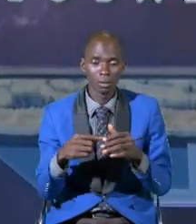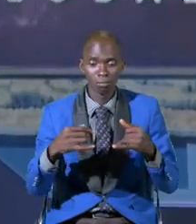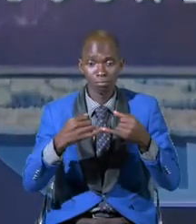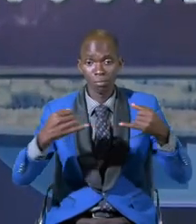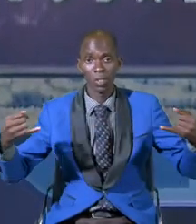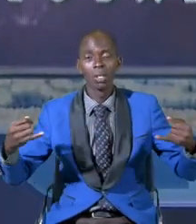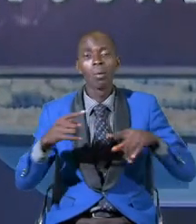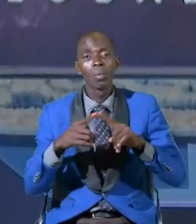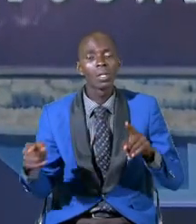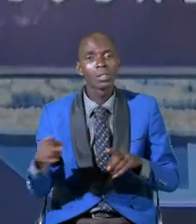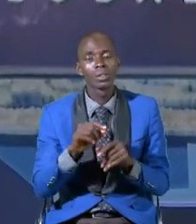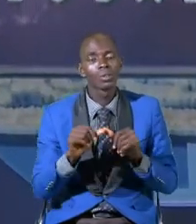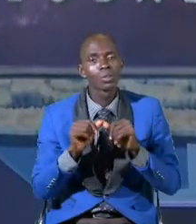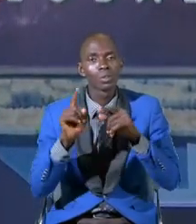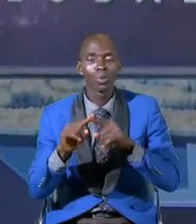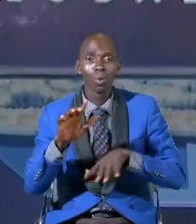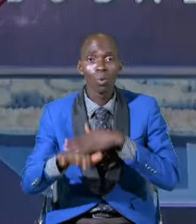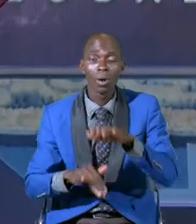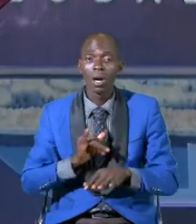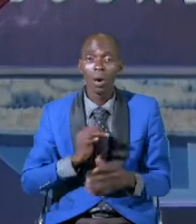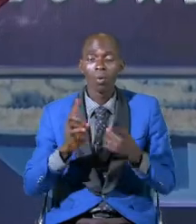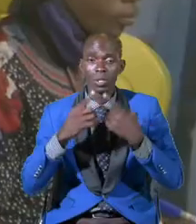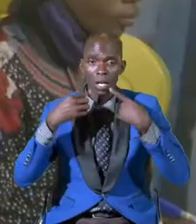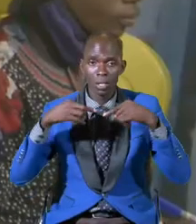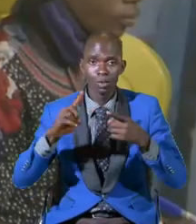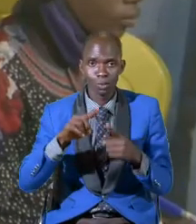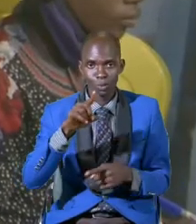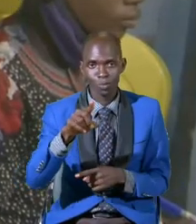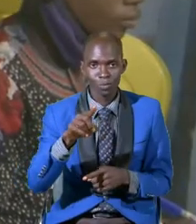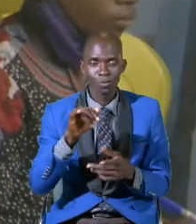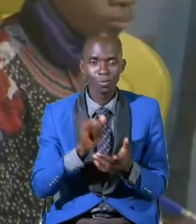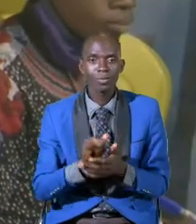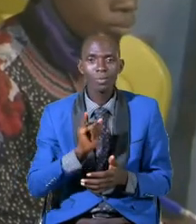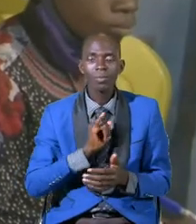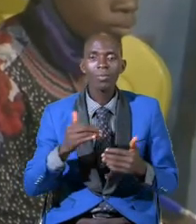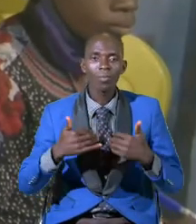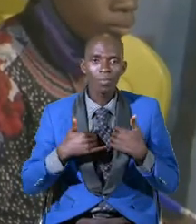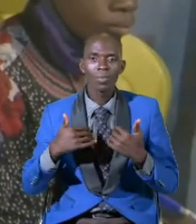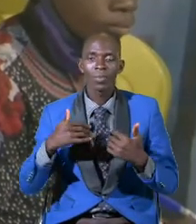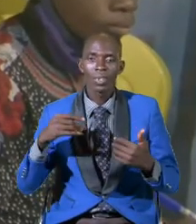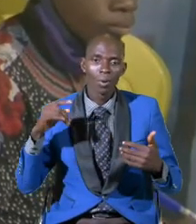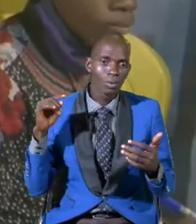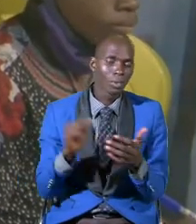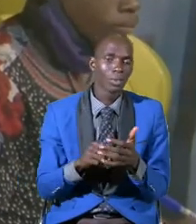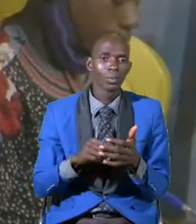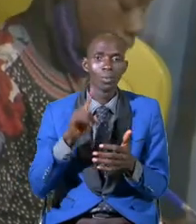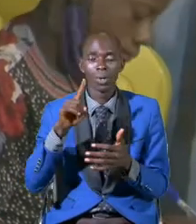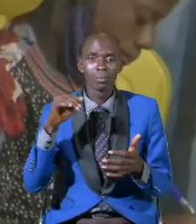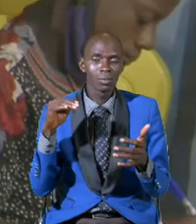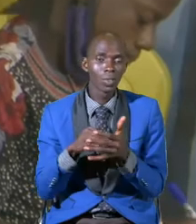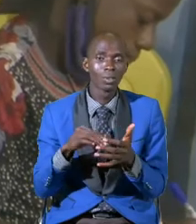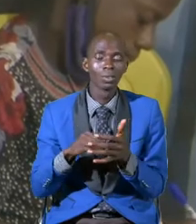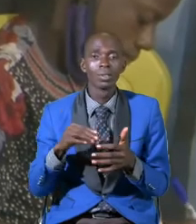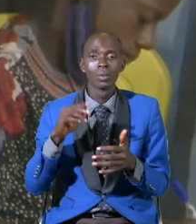to announce to you today that I have thousands, hundreds of thousands of people